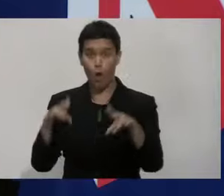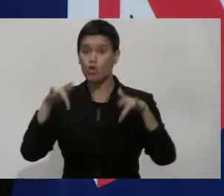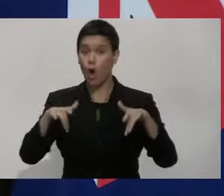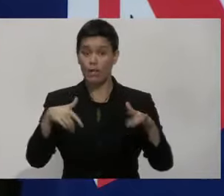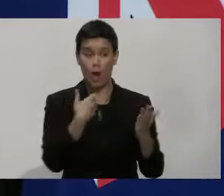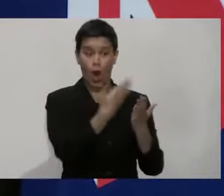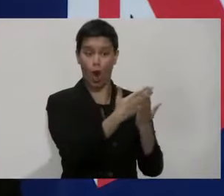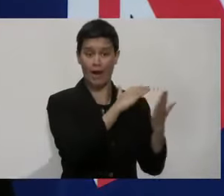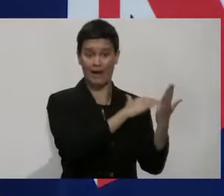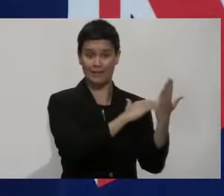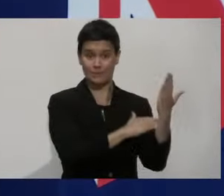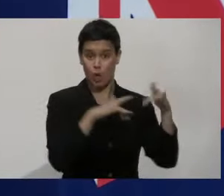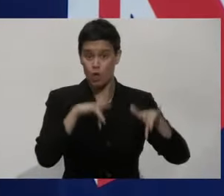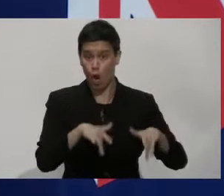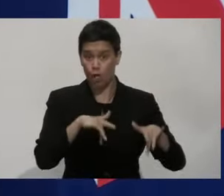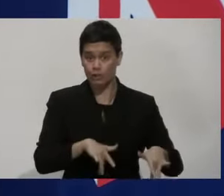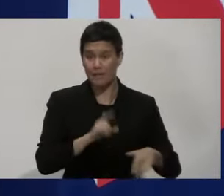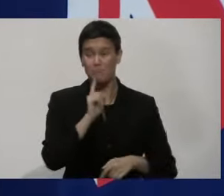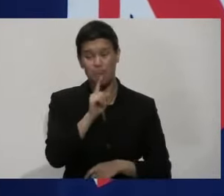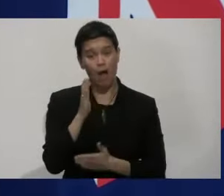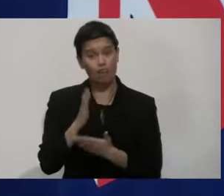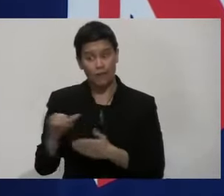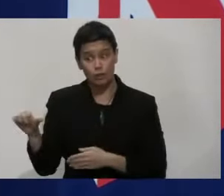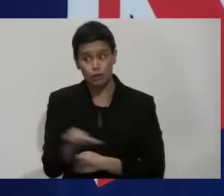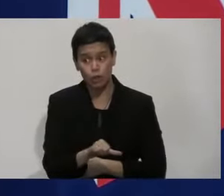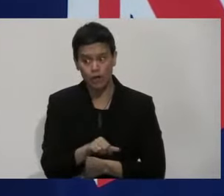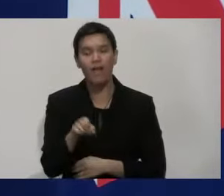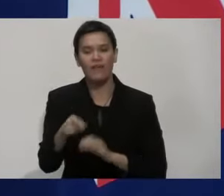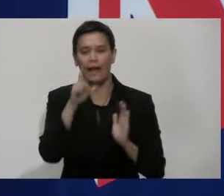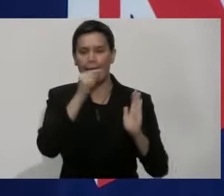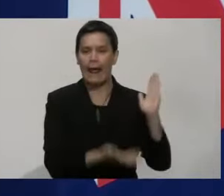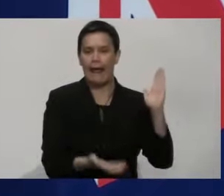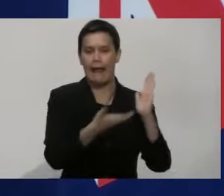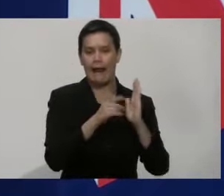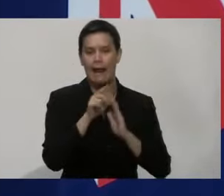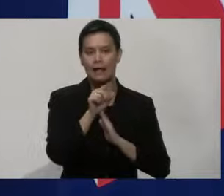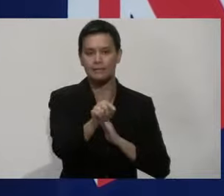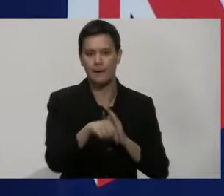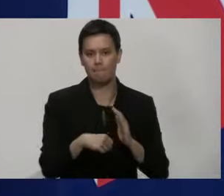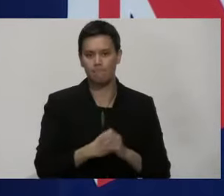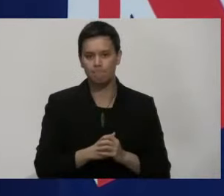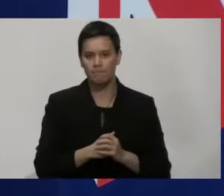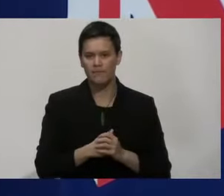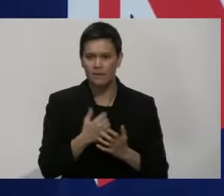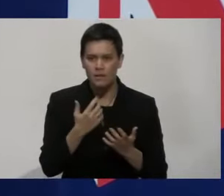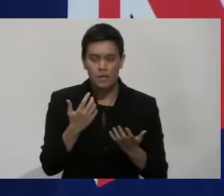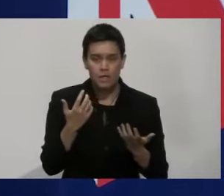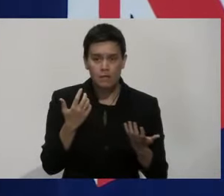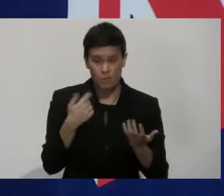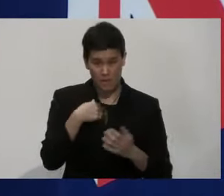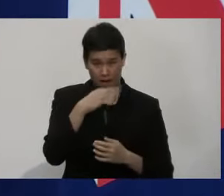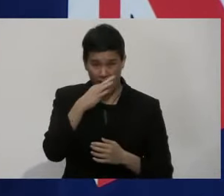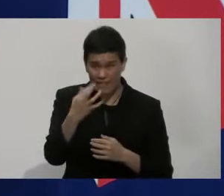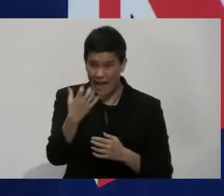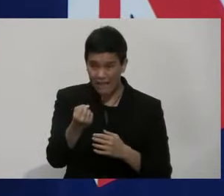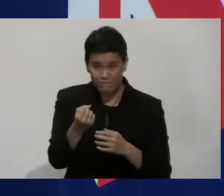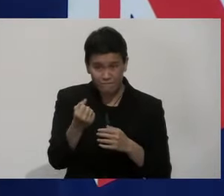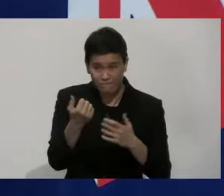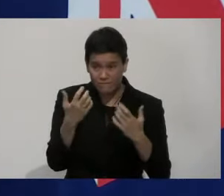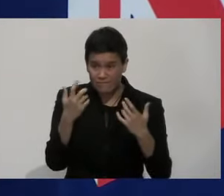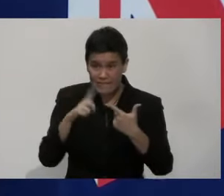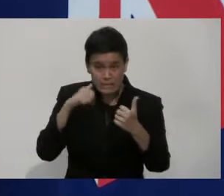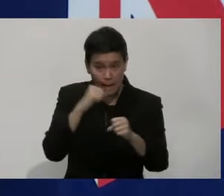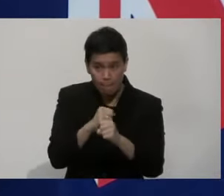speed up the movement of people coming through. I'll give you a follow-up. Is there anything specific from people particularly that are coming